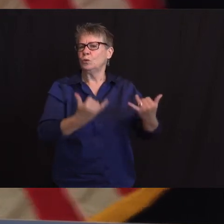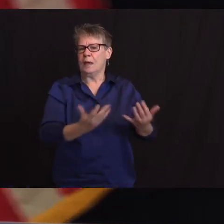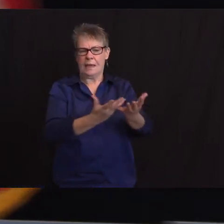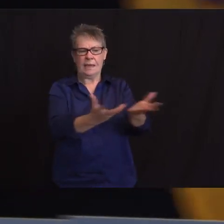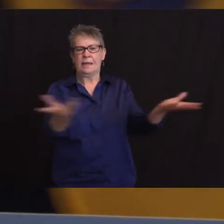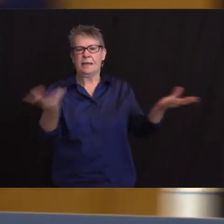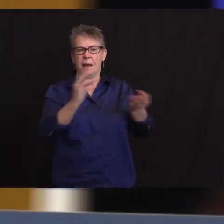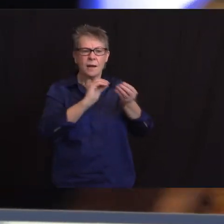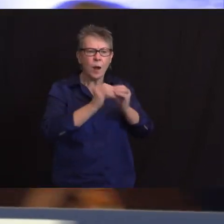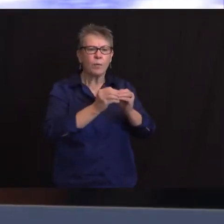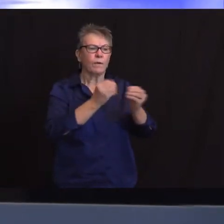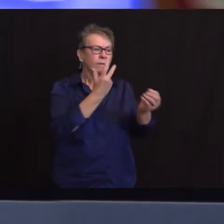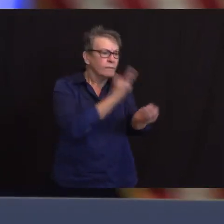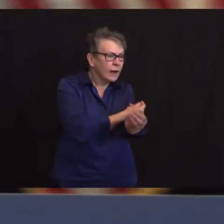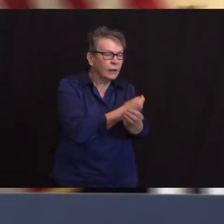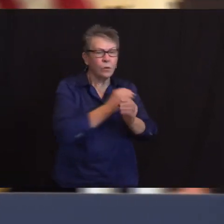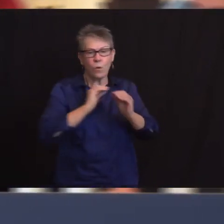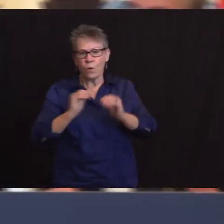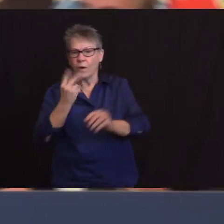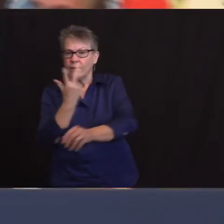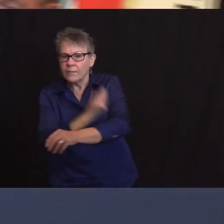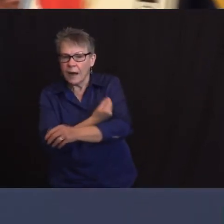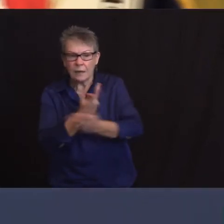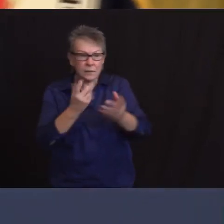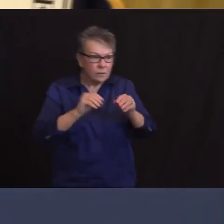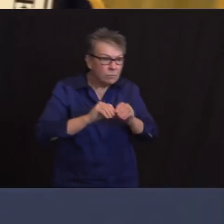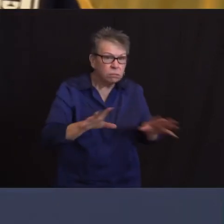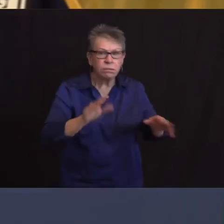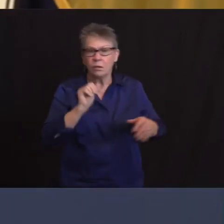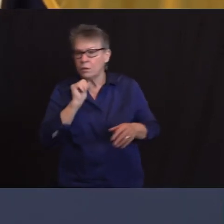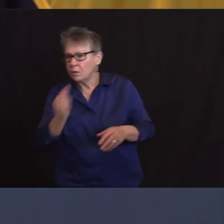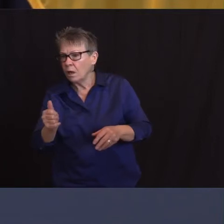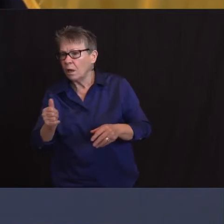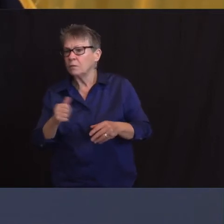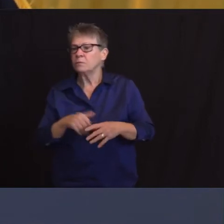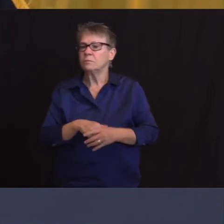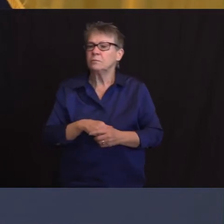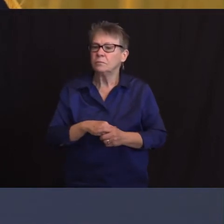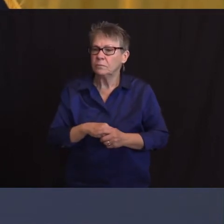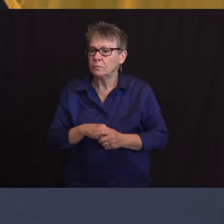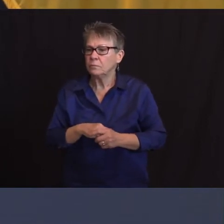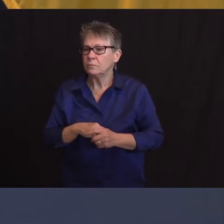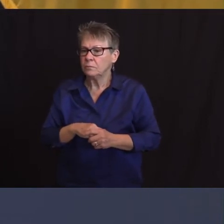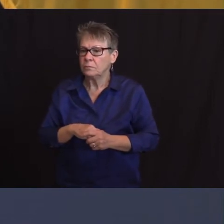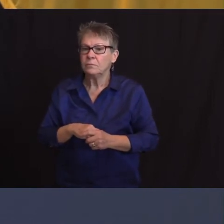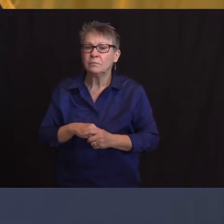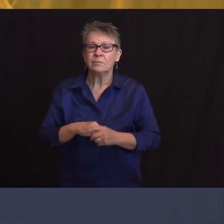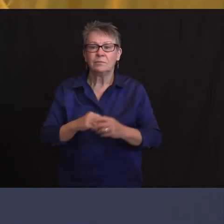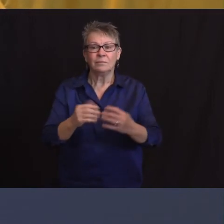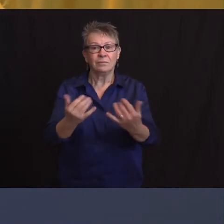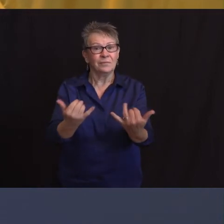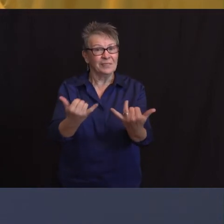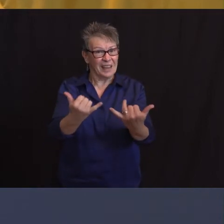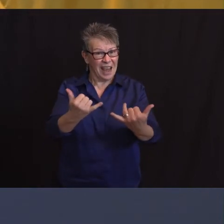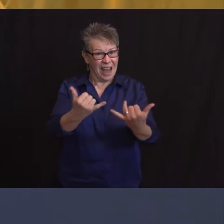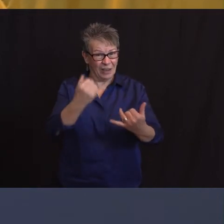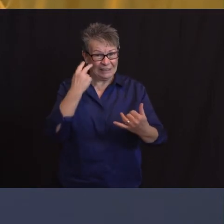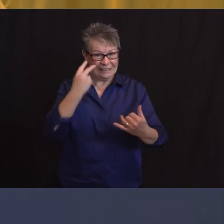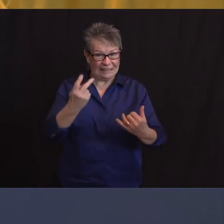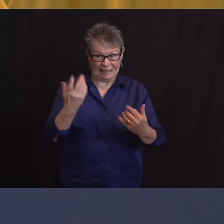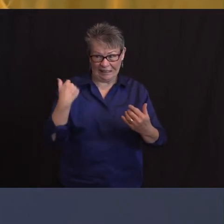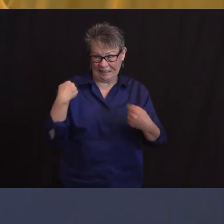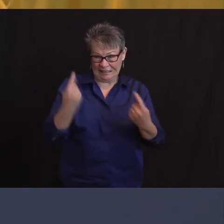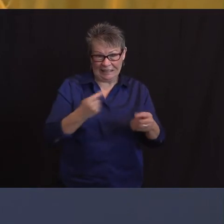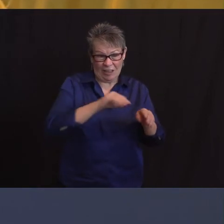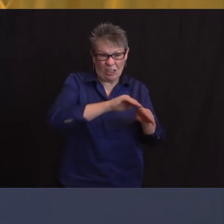Tina makes a good point, Judy, that we were able to break the back of the curve late spring, early summer without